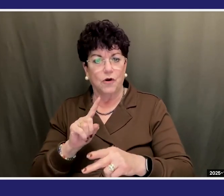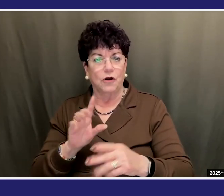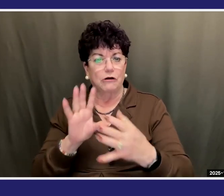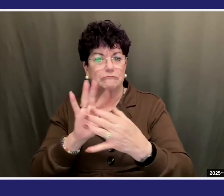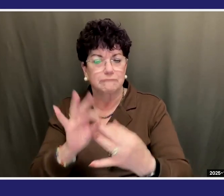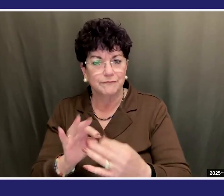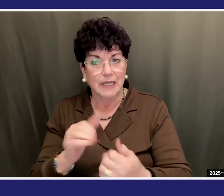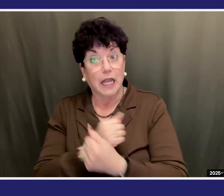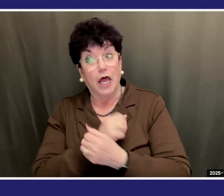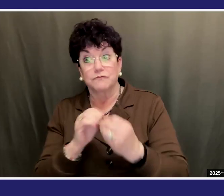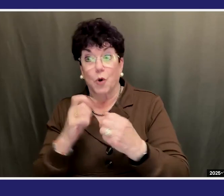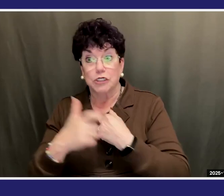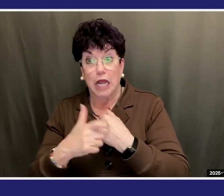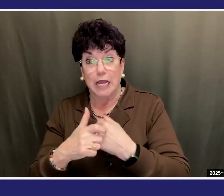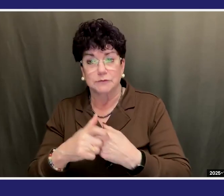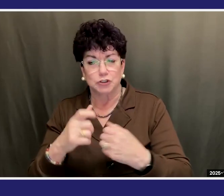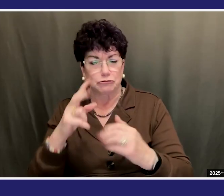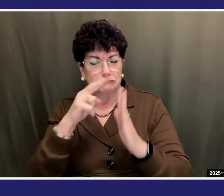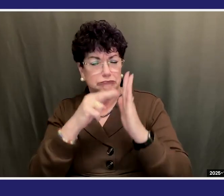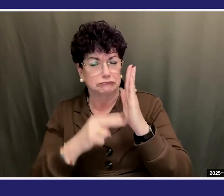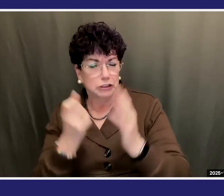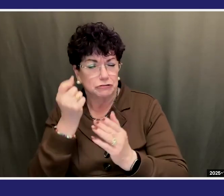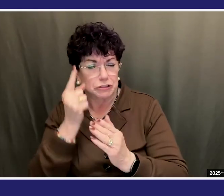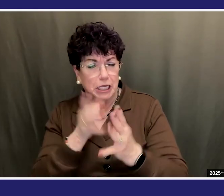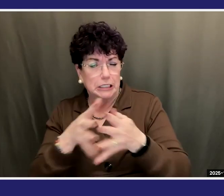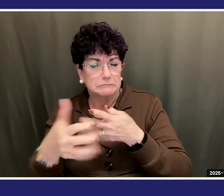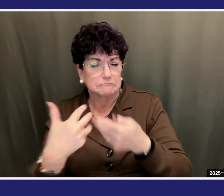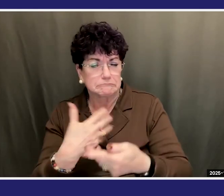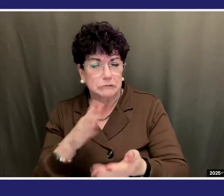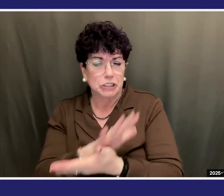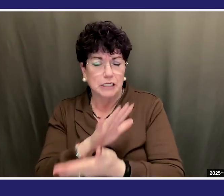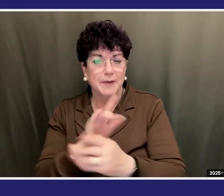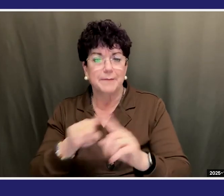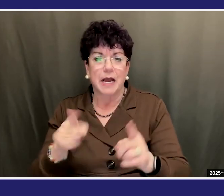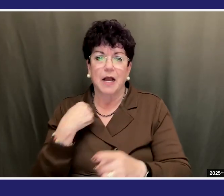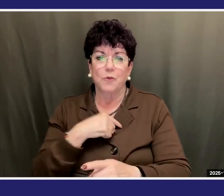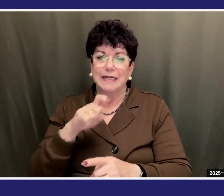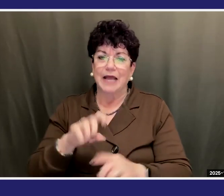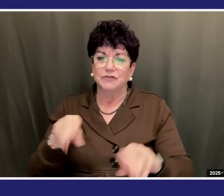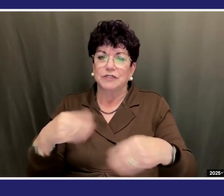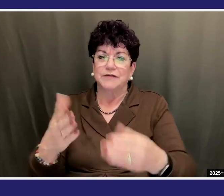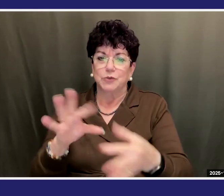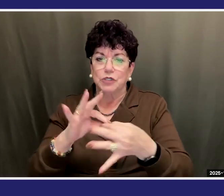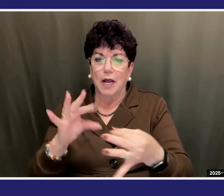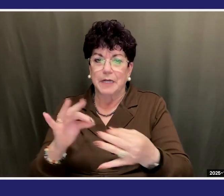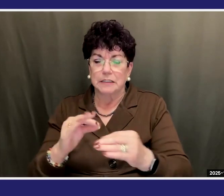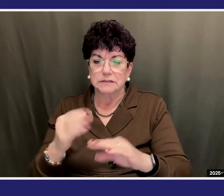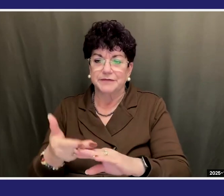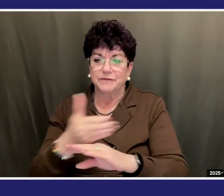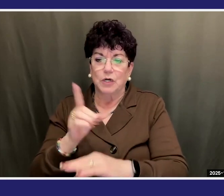loved a little more time to digest the document, but I know we have until December to give you our comments. I want to uplift, I